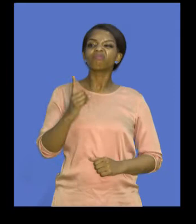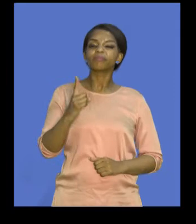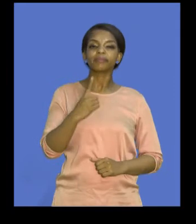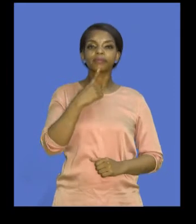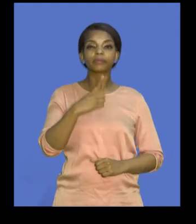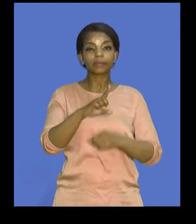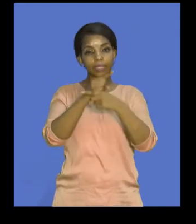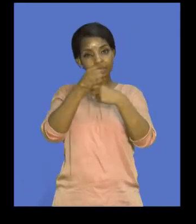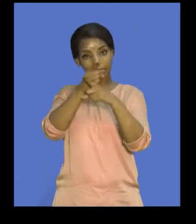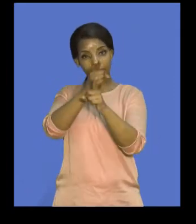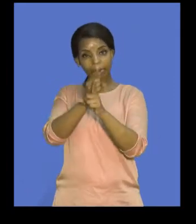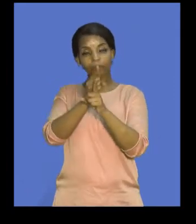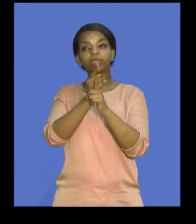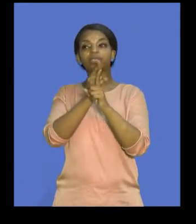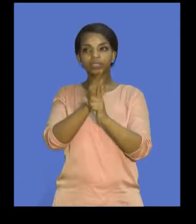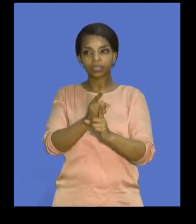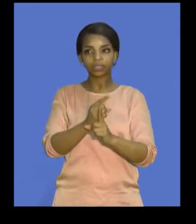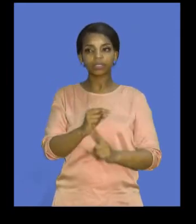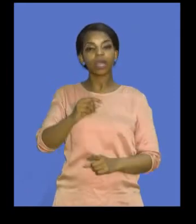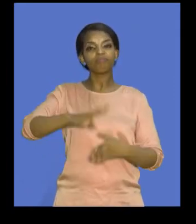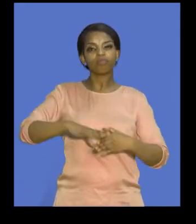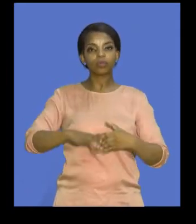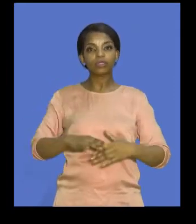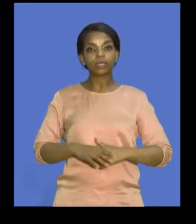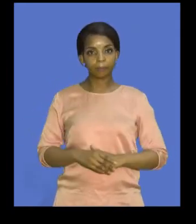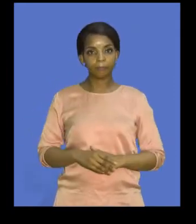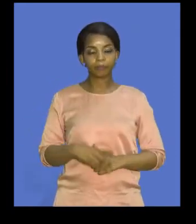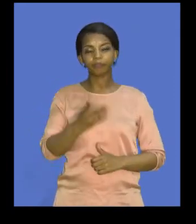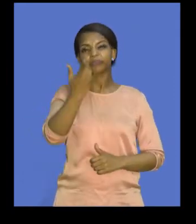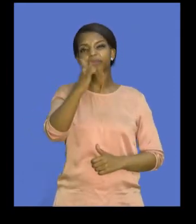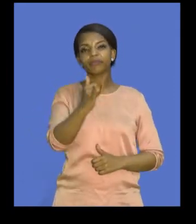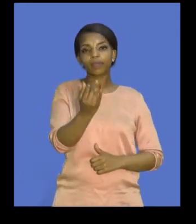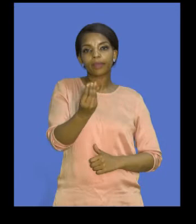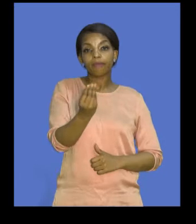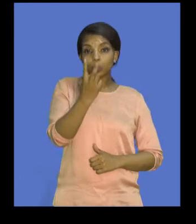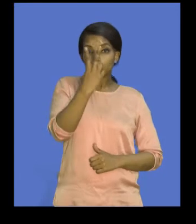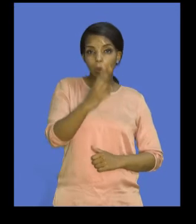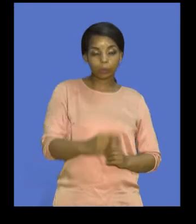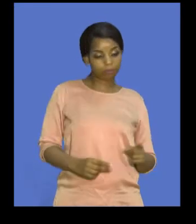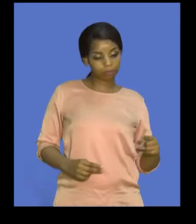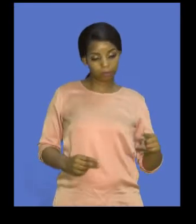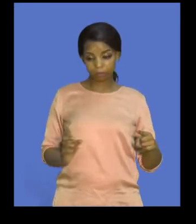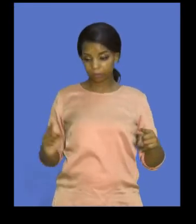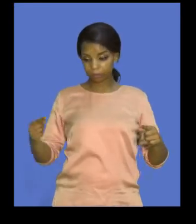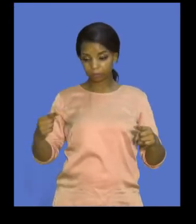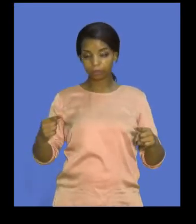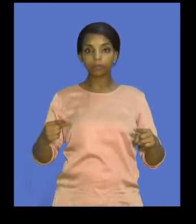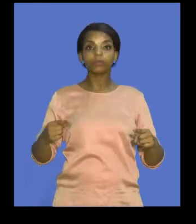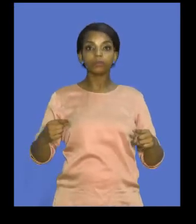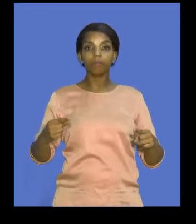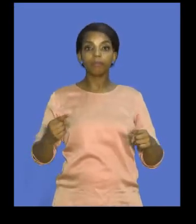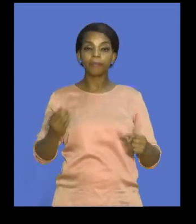is a mathematical relationship, okay? If two quantities are directly proportional, what does it mean? Okay, if one increases, all